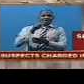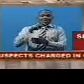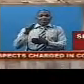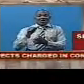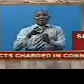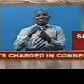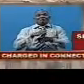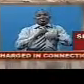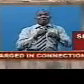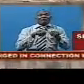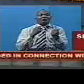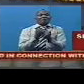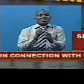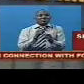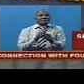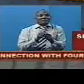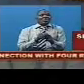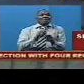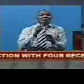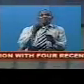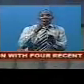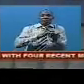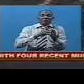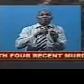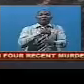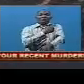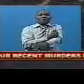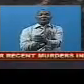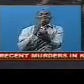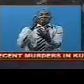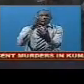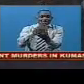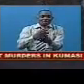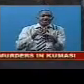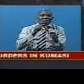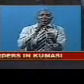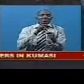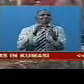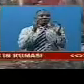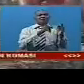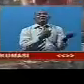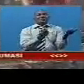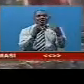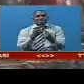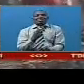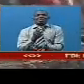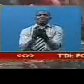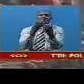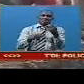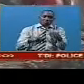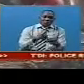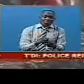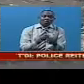the Environmental Protection Agency, and the Food and Drugs Authority not to turn a blind eye to this